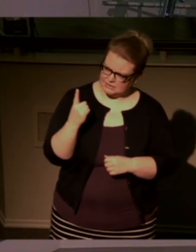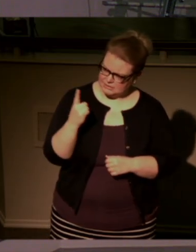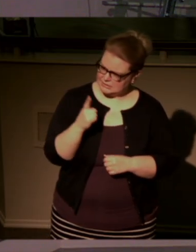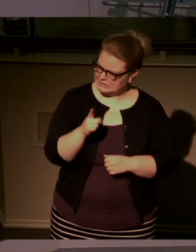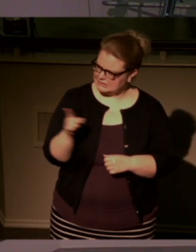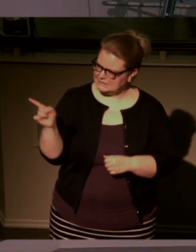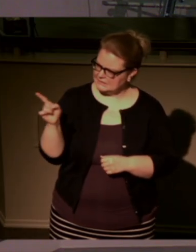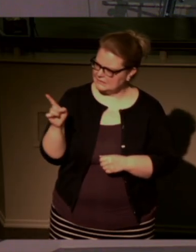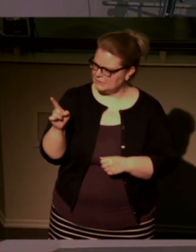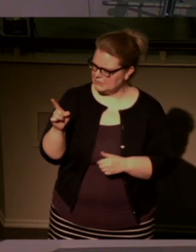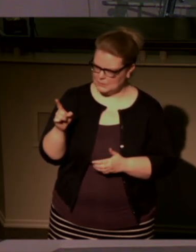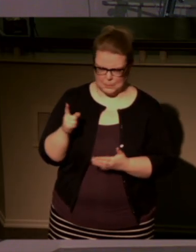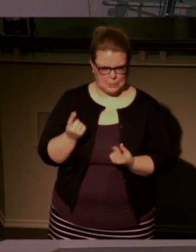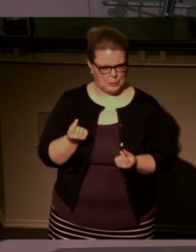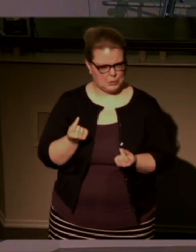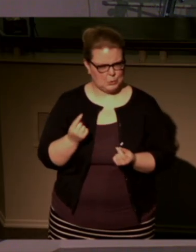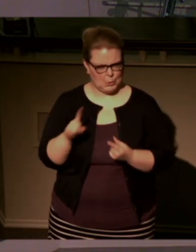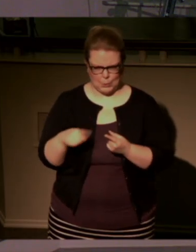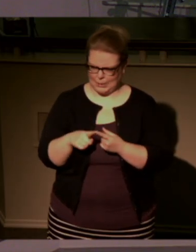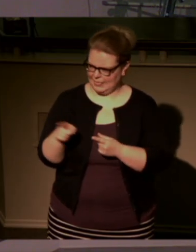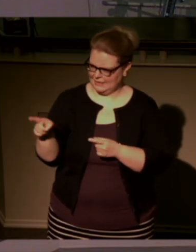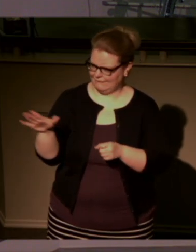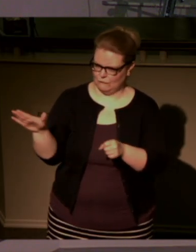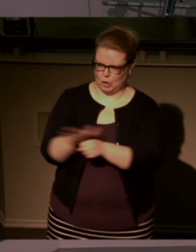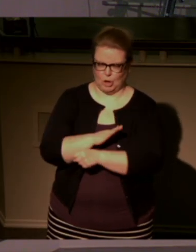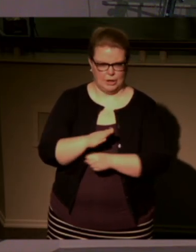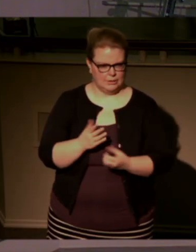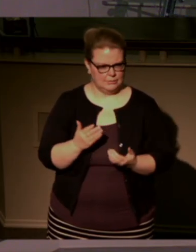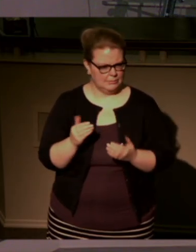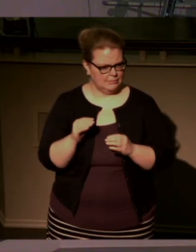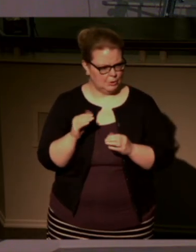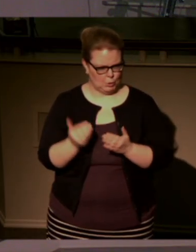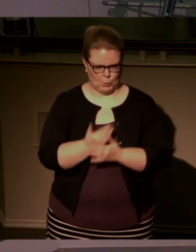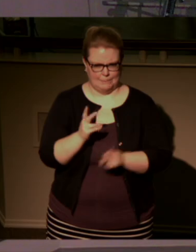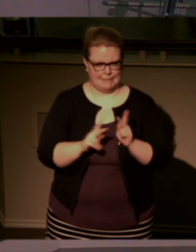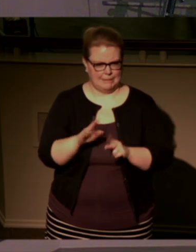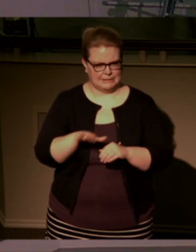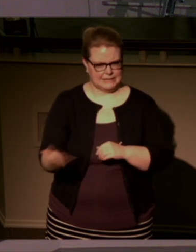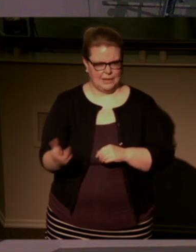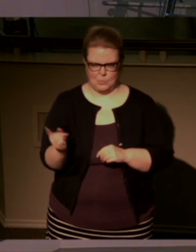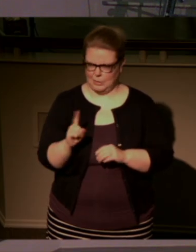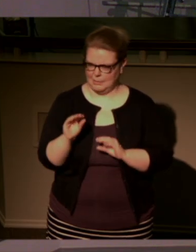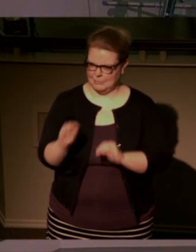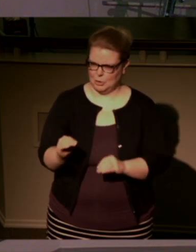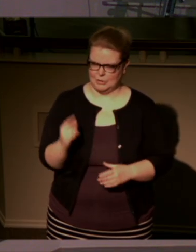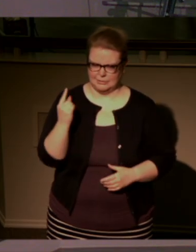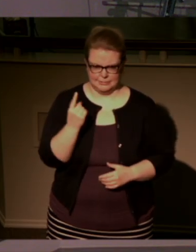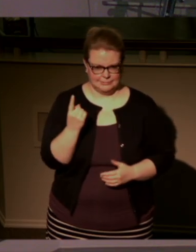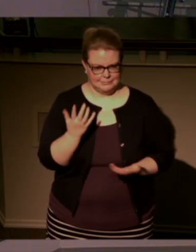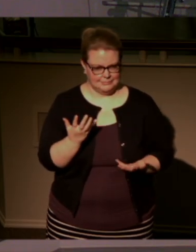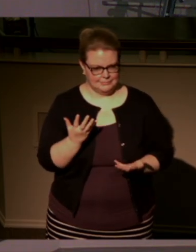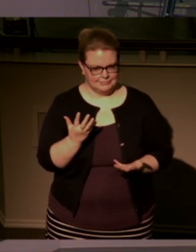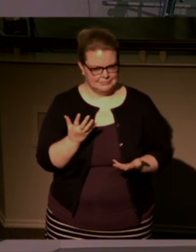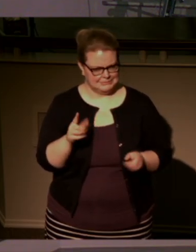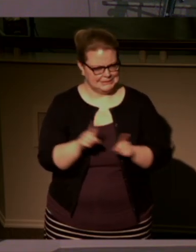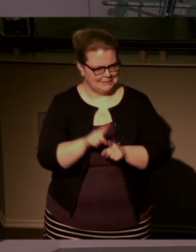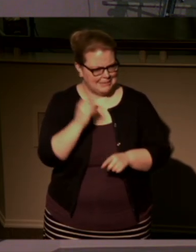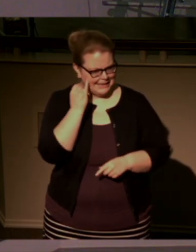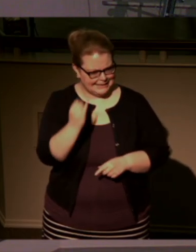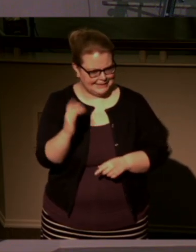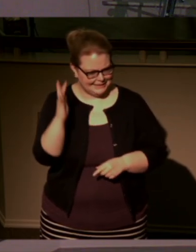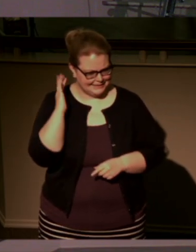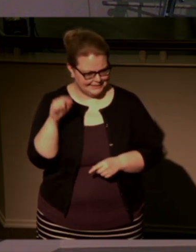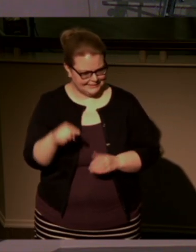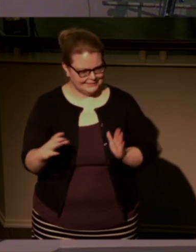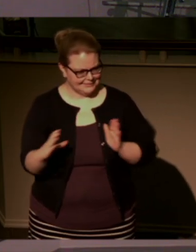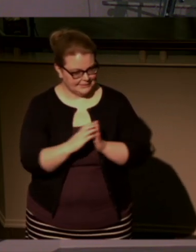graveyard and we're like, man, where are they going to put new people? It looks pretty packed in there. This is what they're saying. So